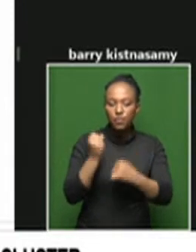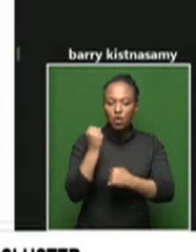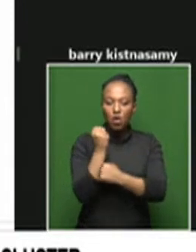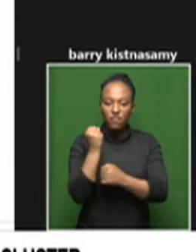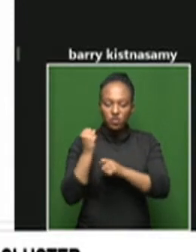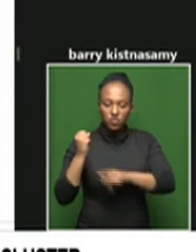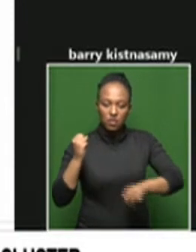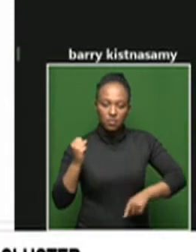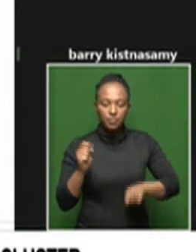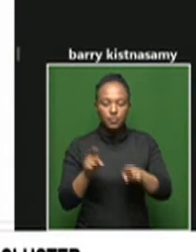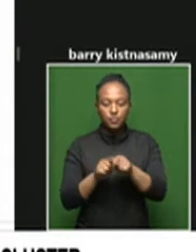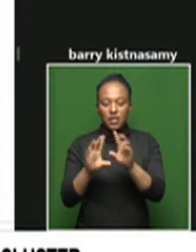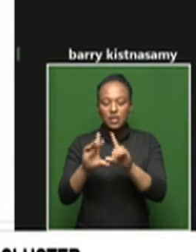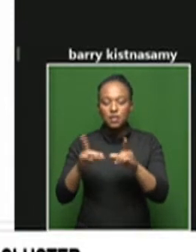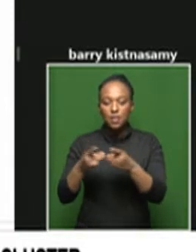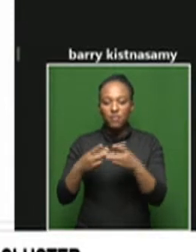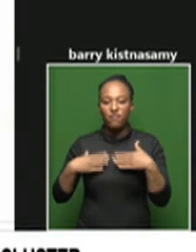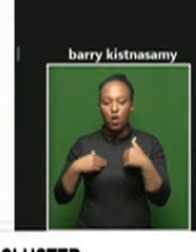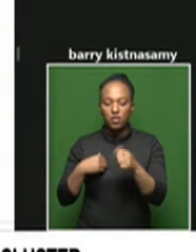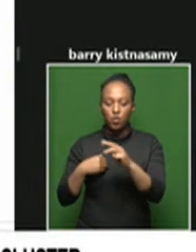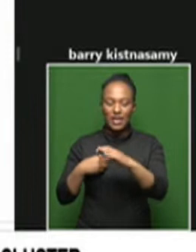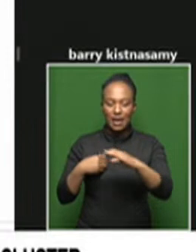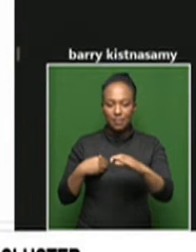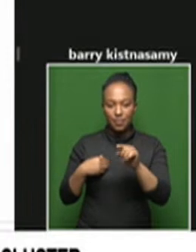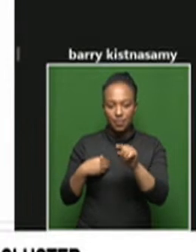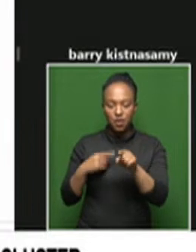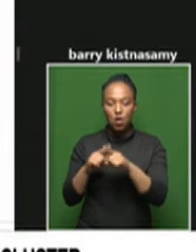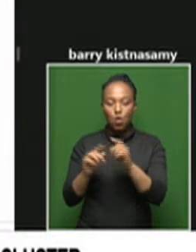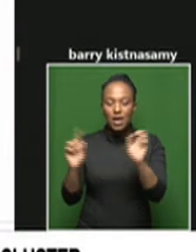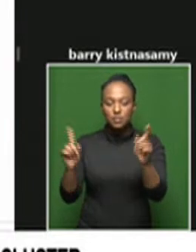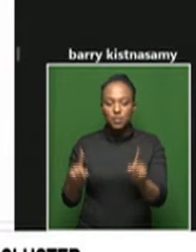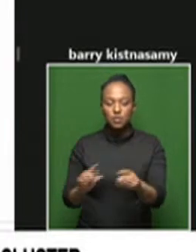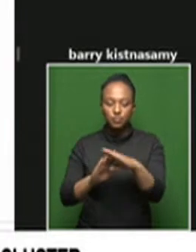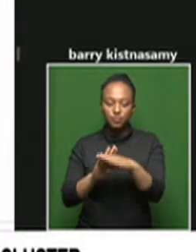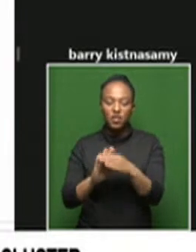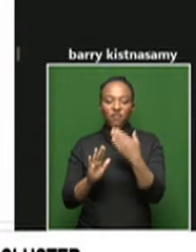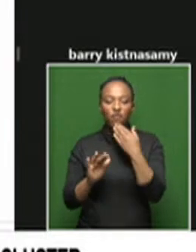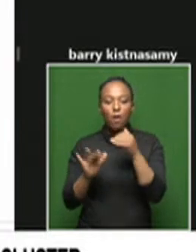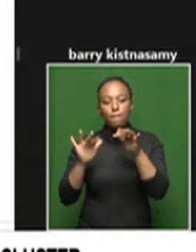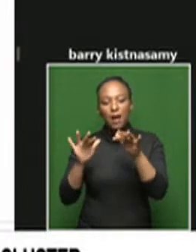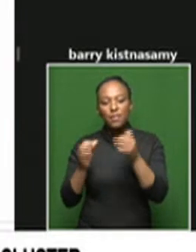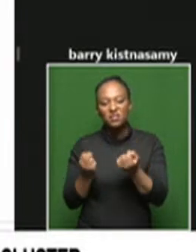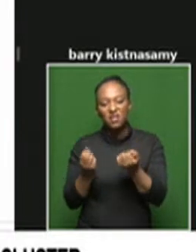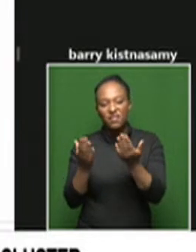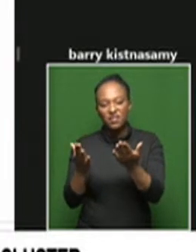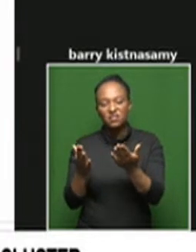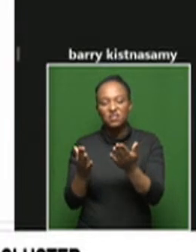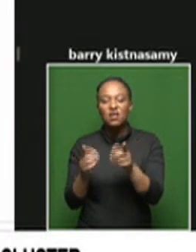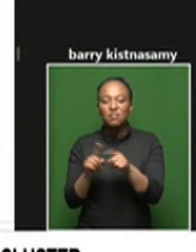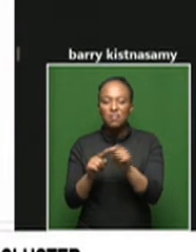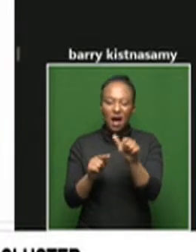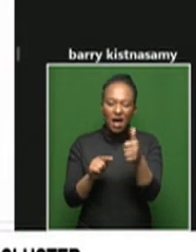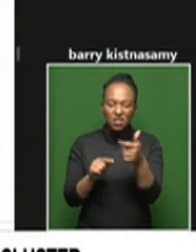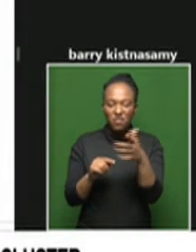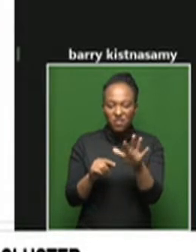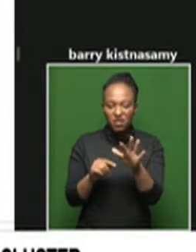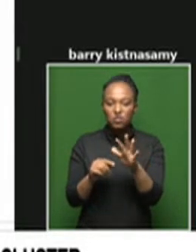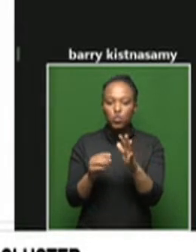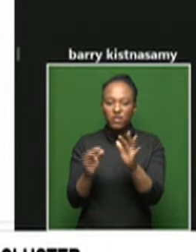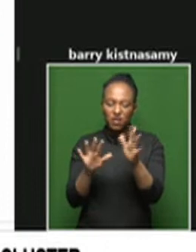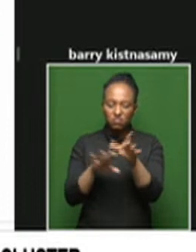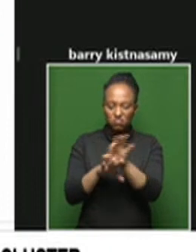and the Department of Health in the Western Cape, notwithstanding the special program for the public service, but there were some unique circumstances that will pull this